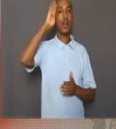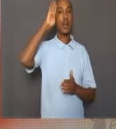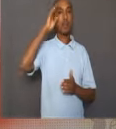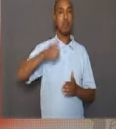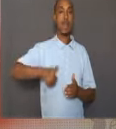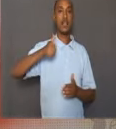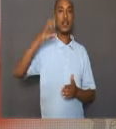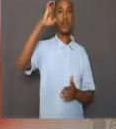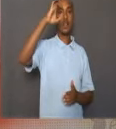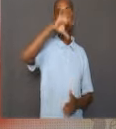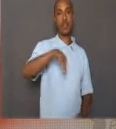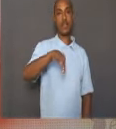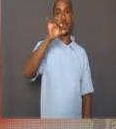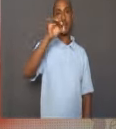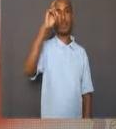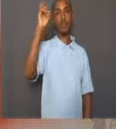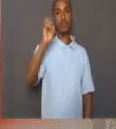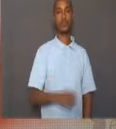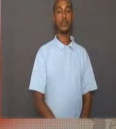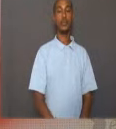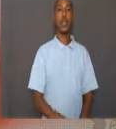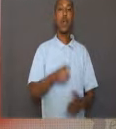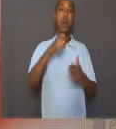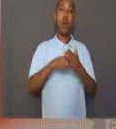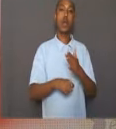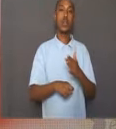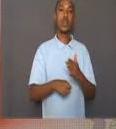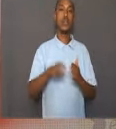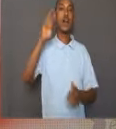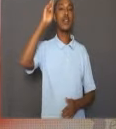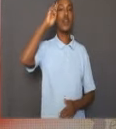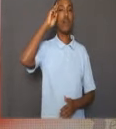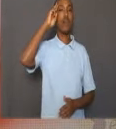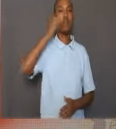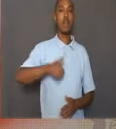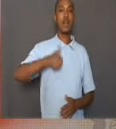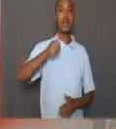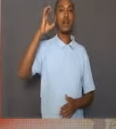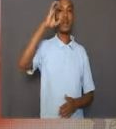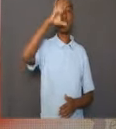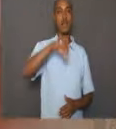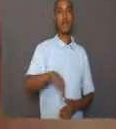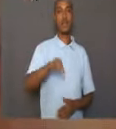major discovery? What was Rutherford's major discovery?